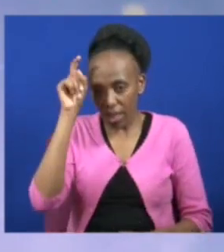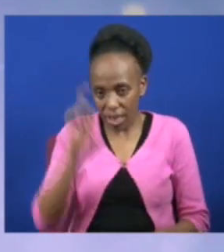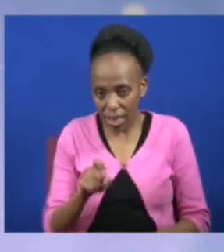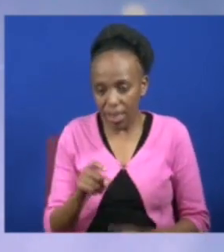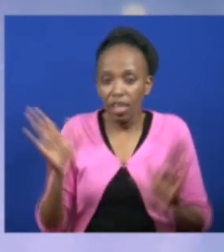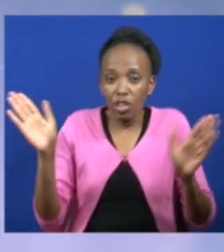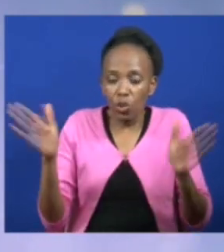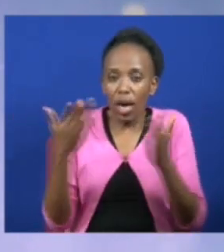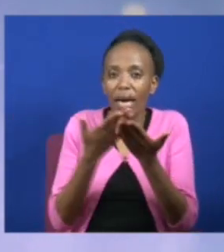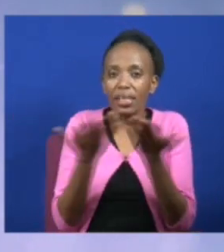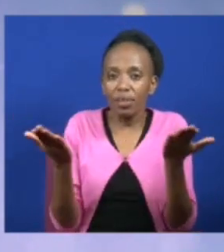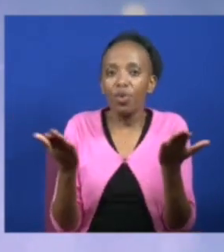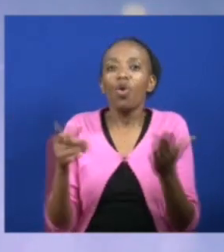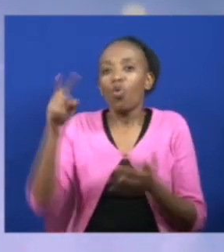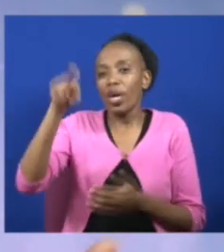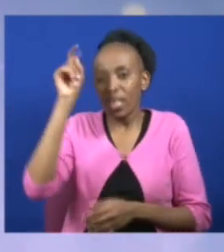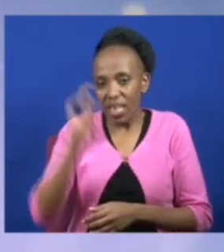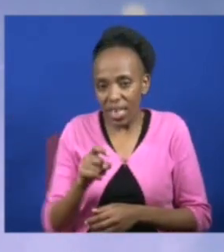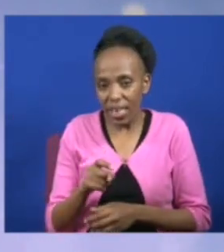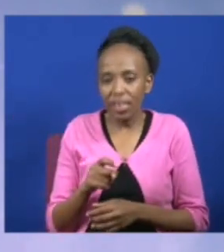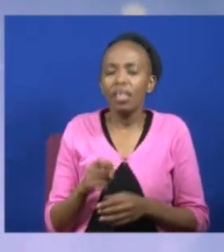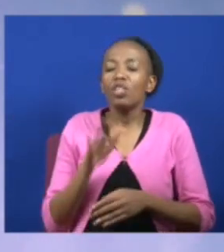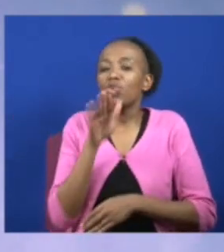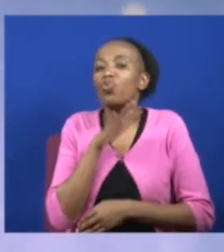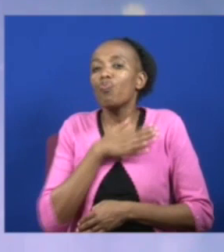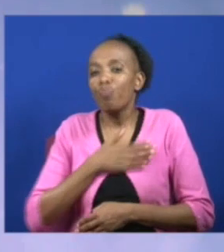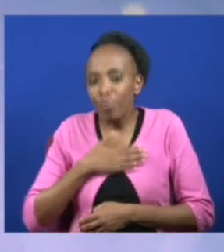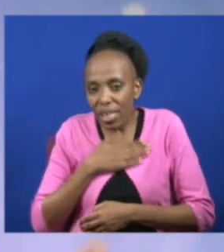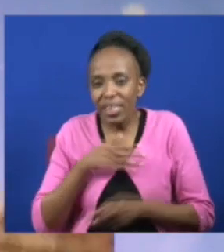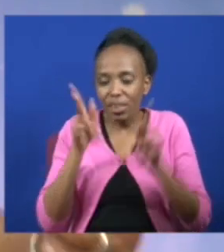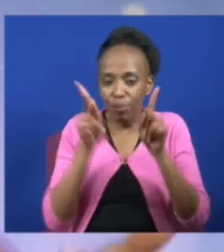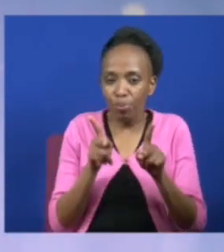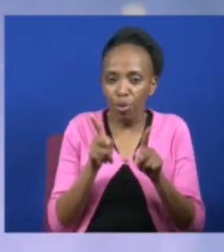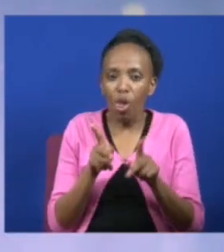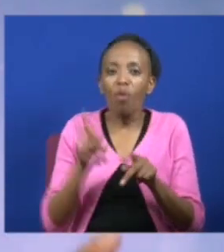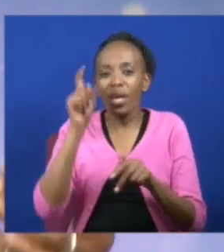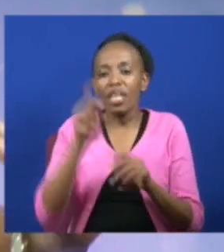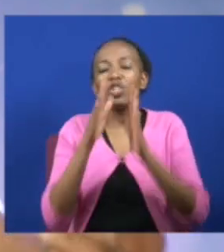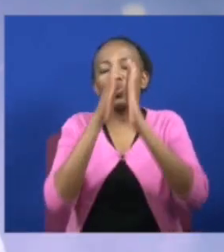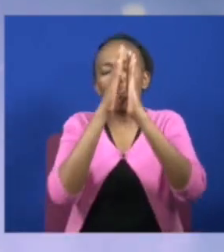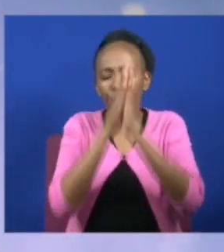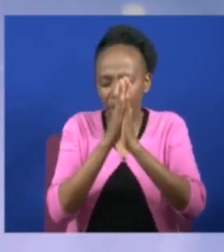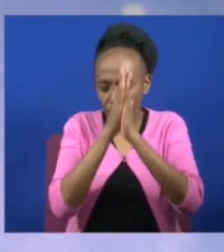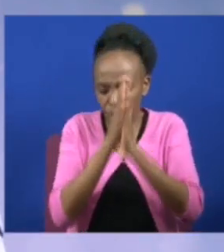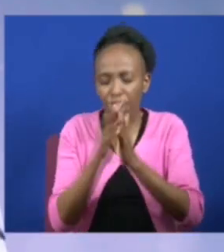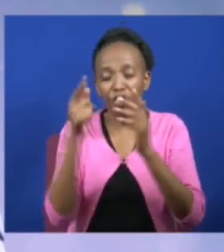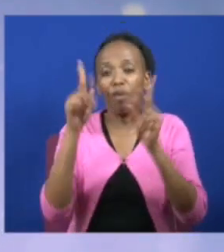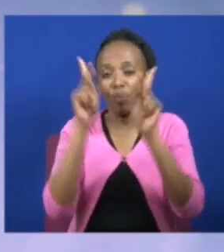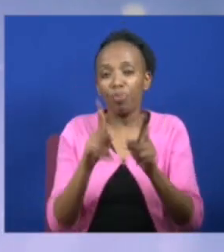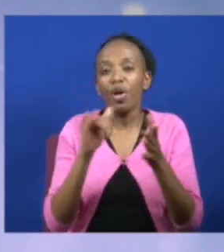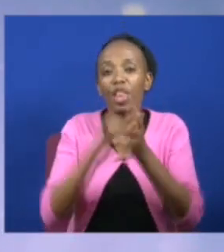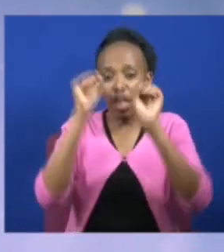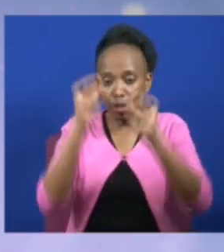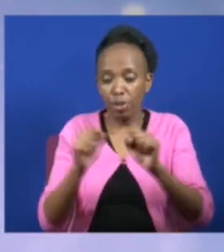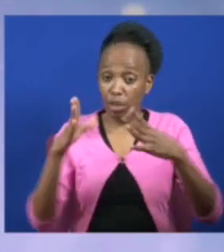to urge people. We need to beseech them. We need to pray for them and to pray with them that they